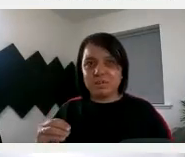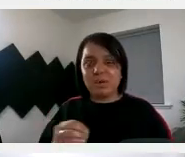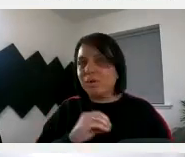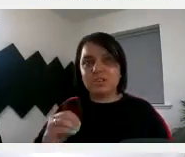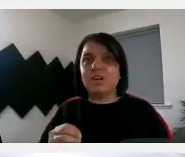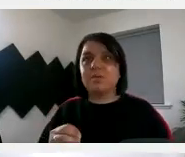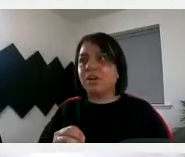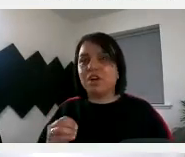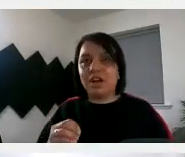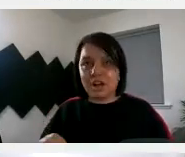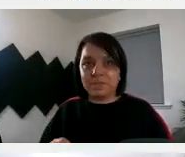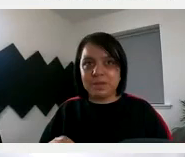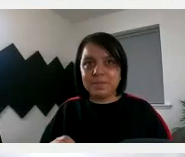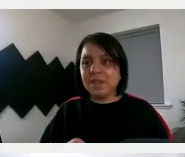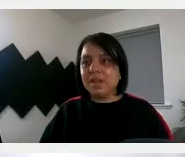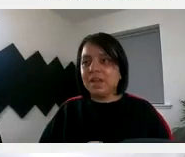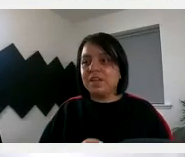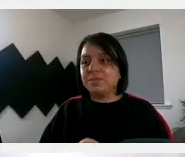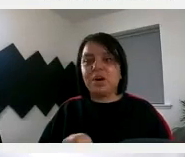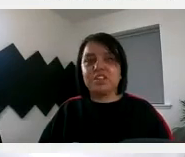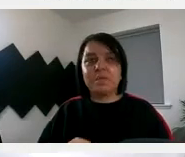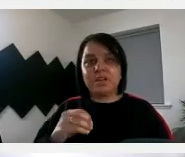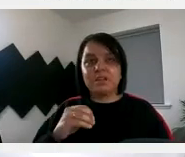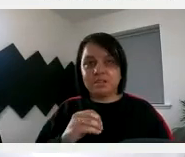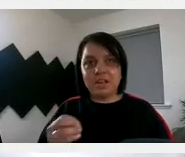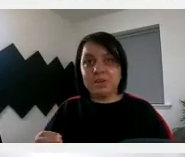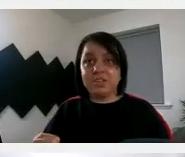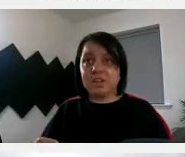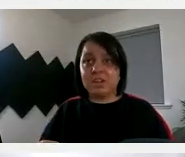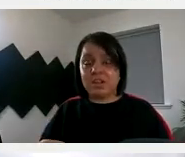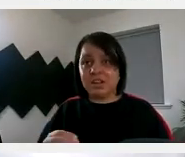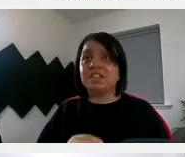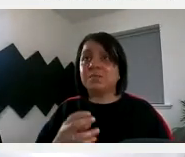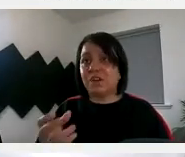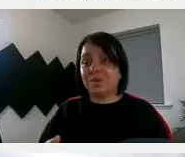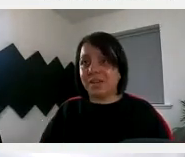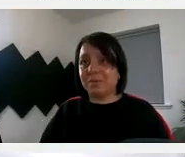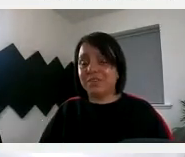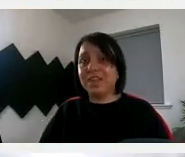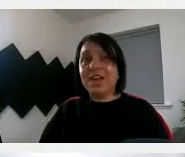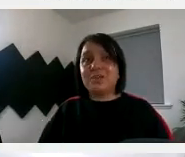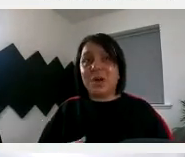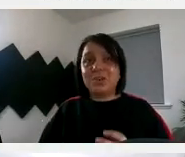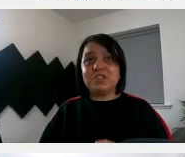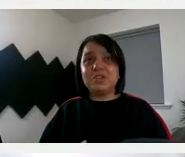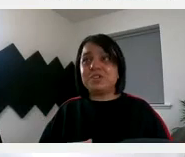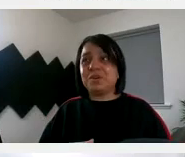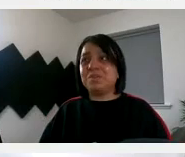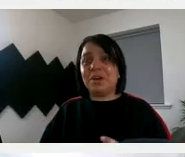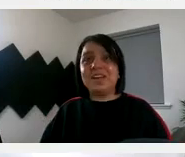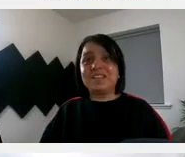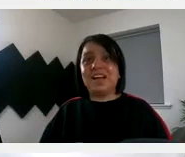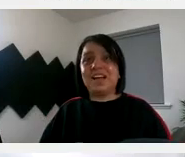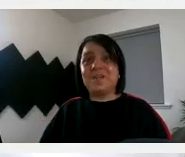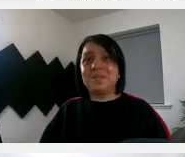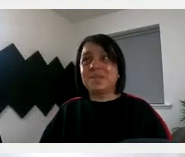time. I just can't help it. It's part of my language. Our class is part of my language. So I'm going to show you some